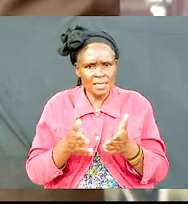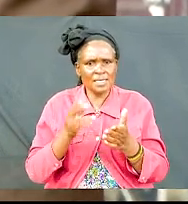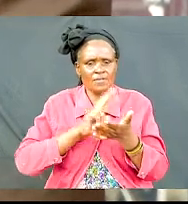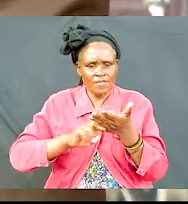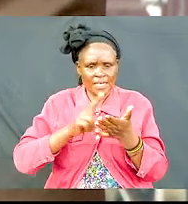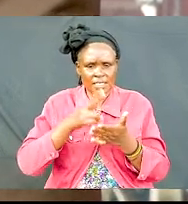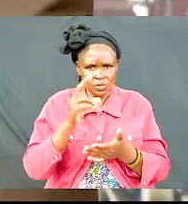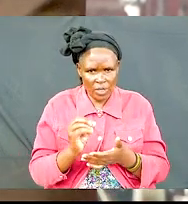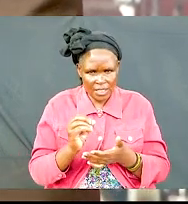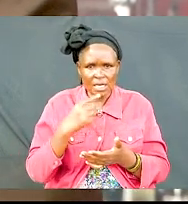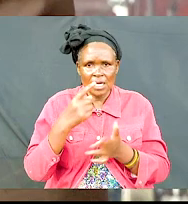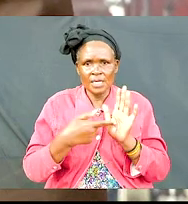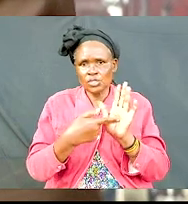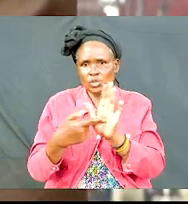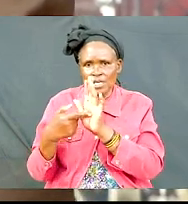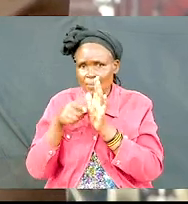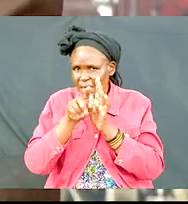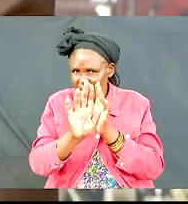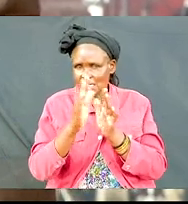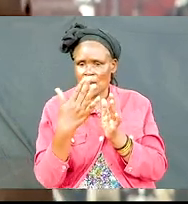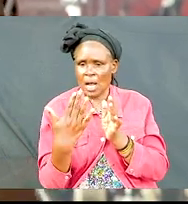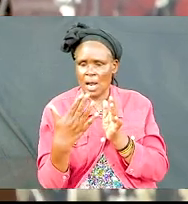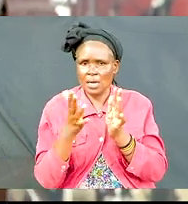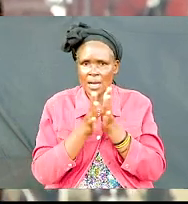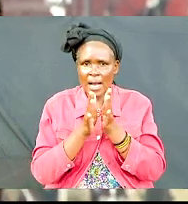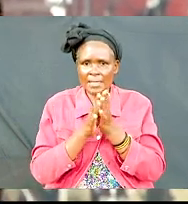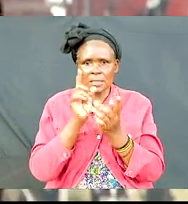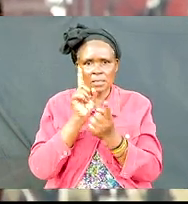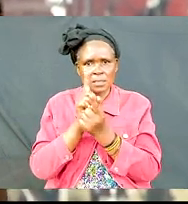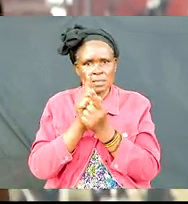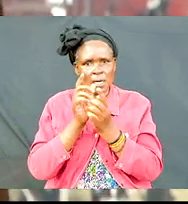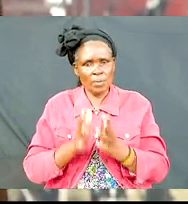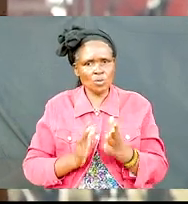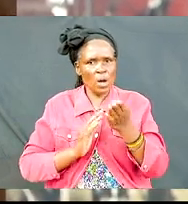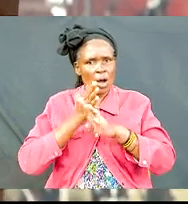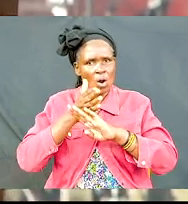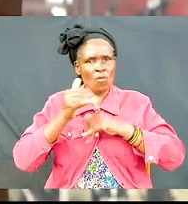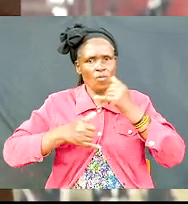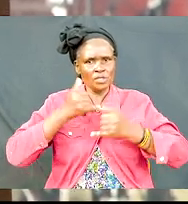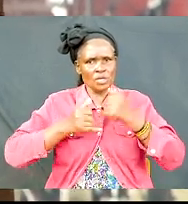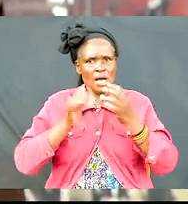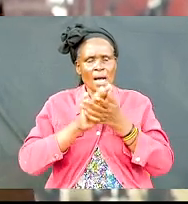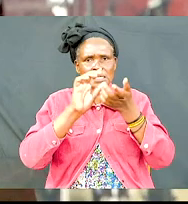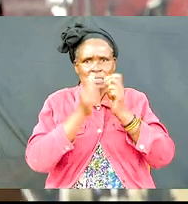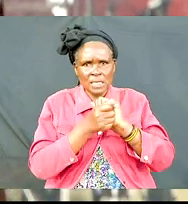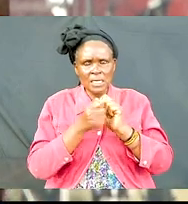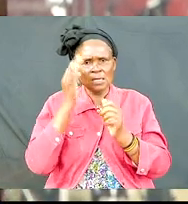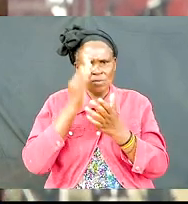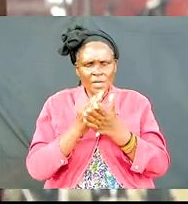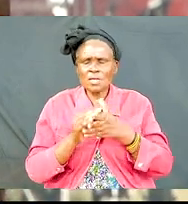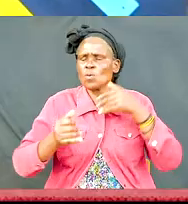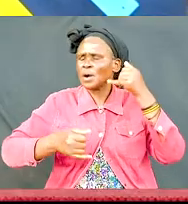20, he showed them his hands, and the disciples were overjoyed, turning their pain into almost